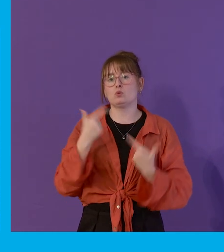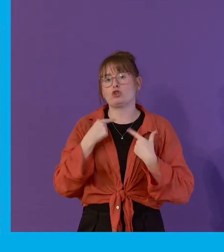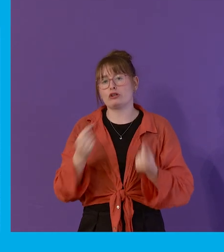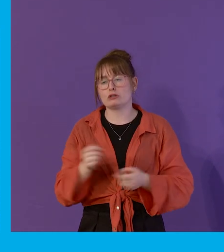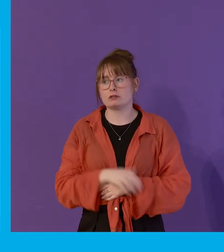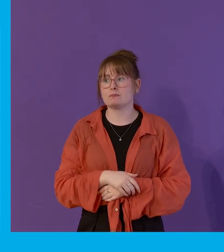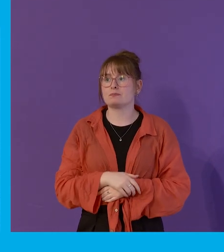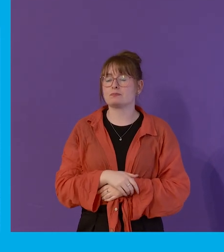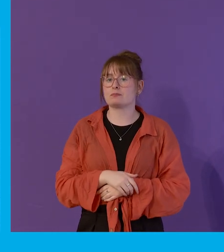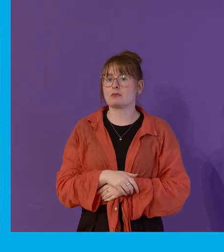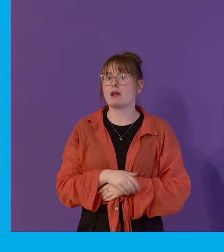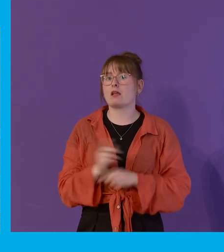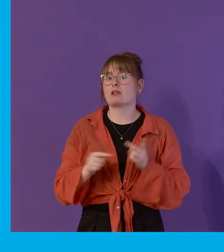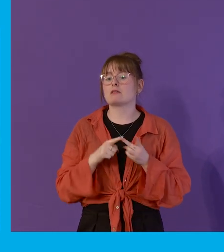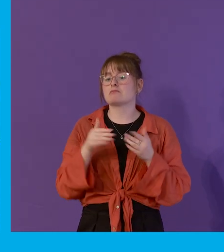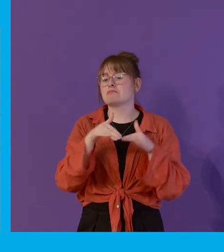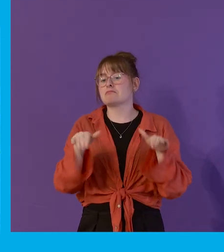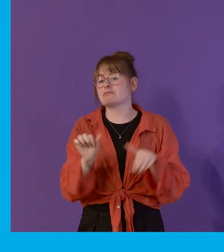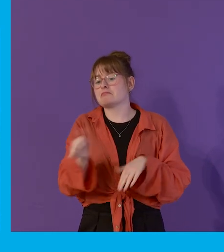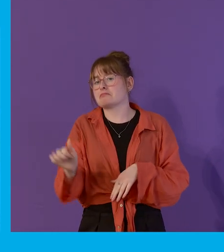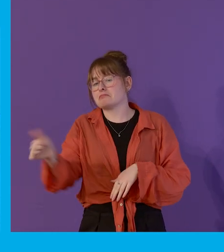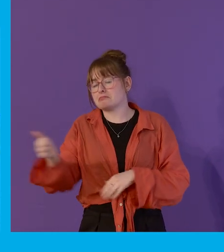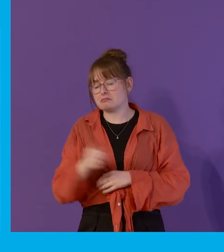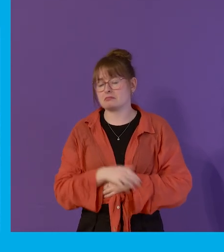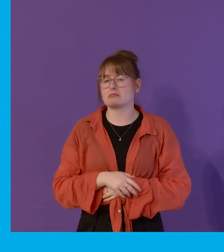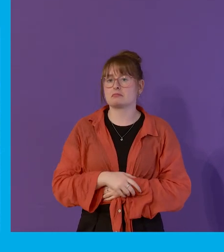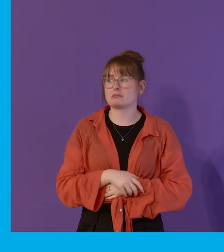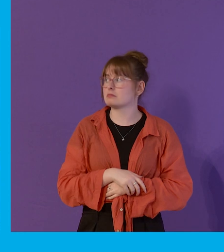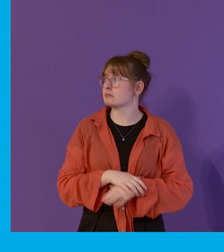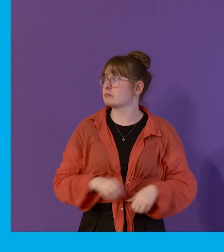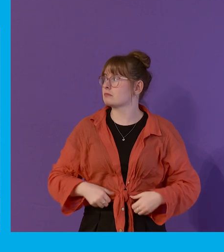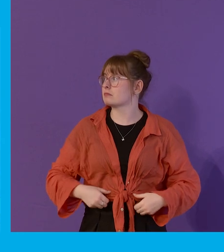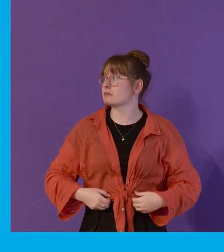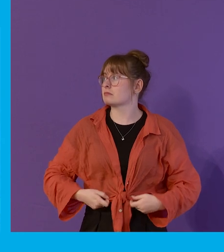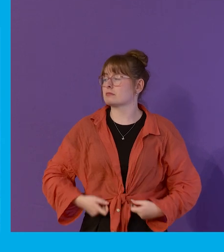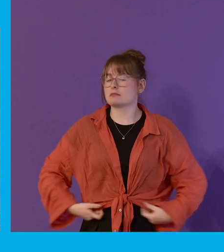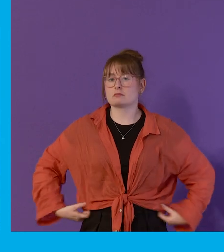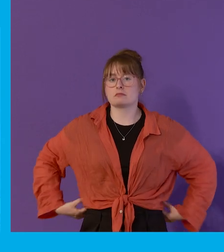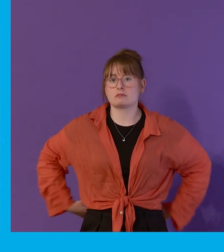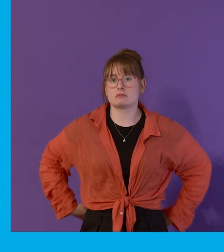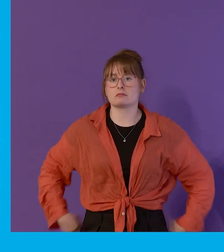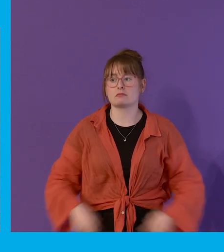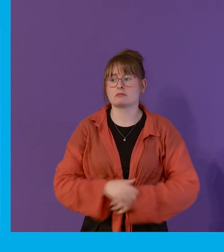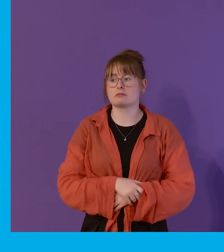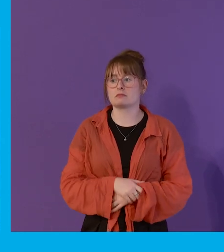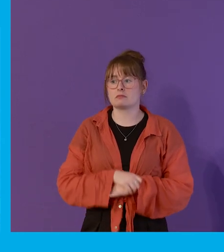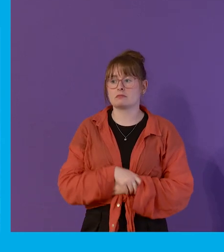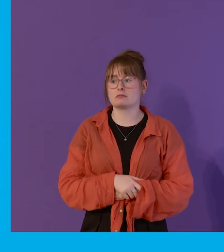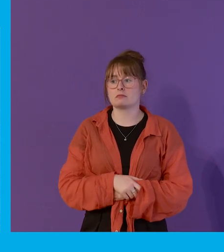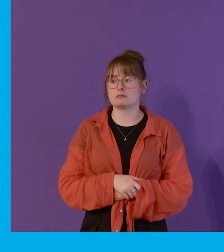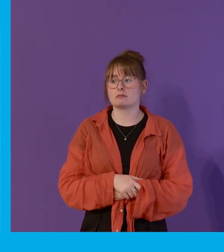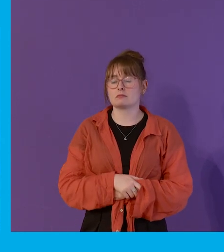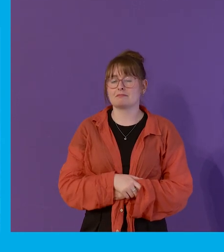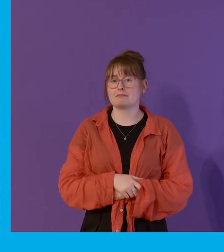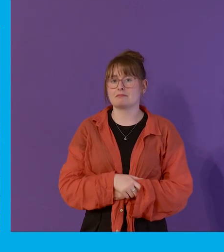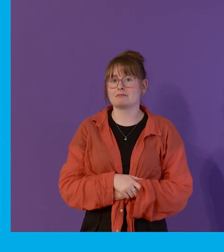and then the front row again. See, front row seats, front row again here in the polka dot shirt. Esther, yeah, go on. Thank